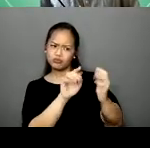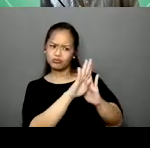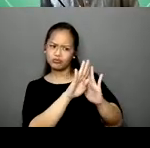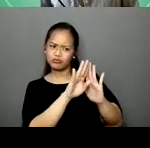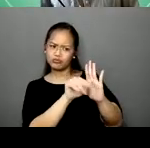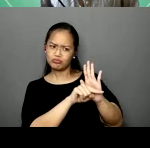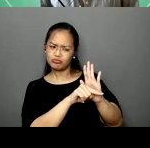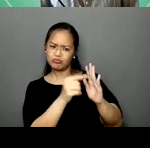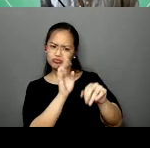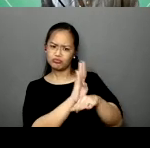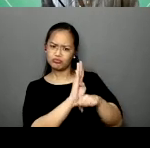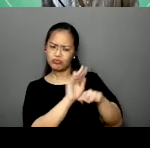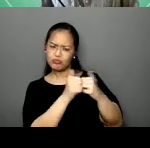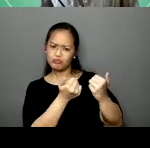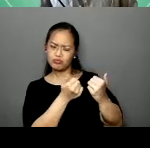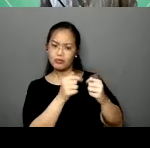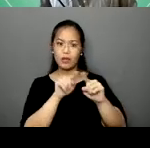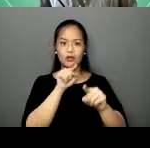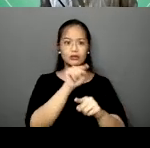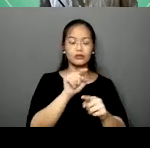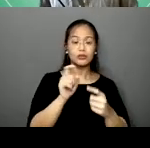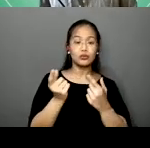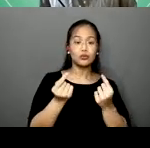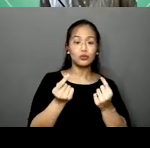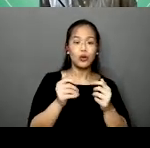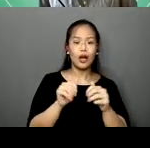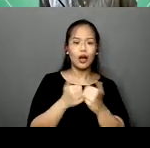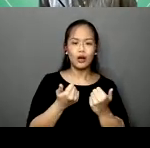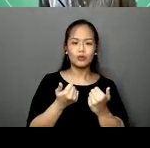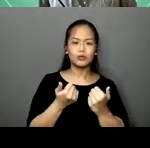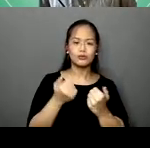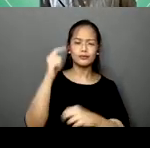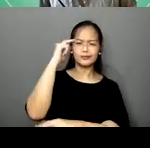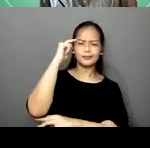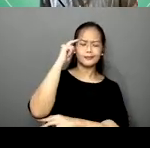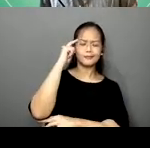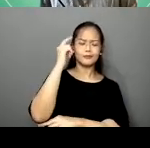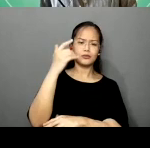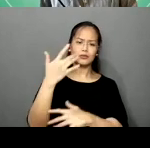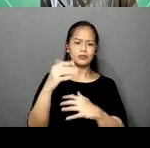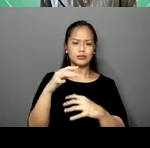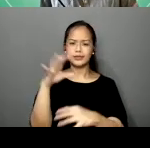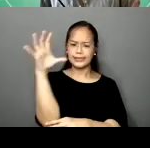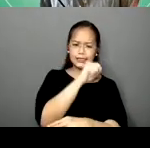what they're trying to change, these businesses, is by projecting and maintaining this kind of